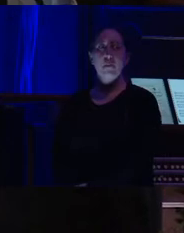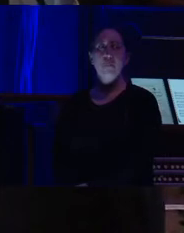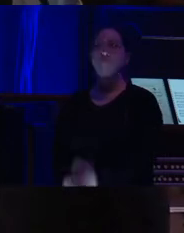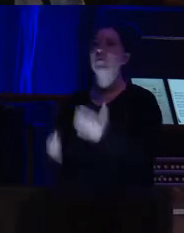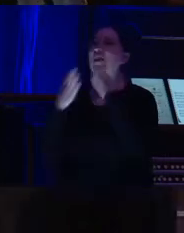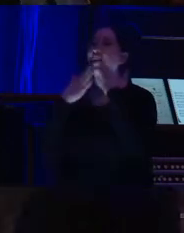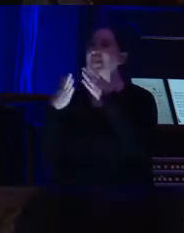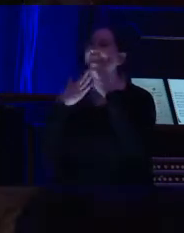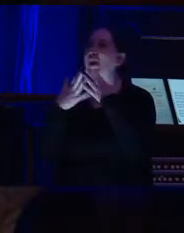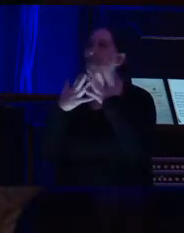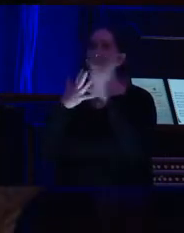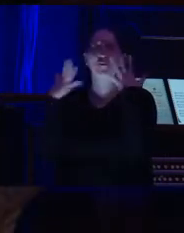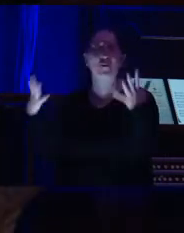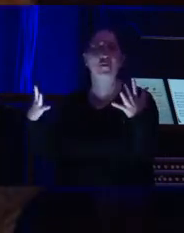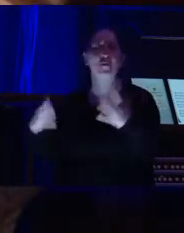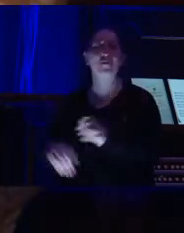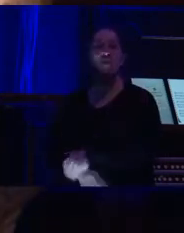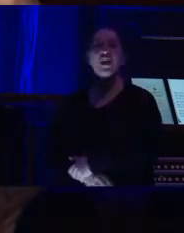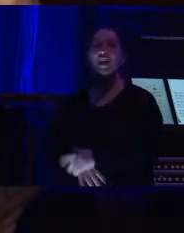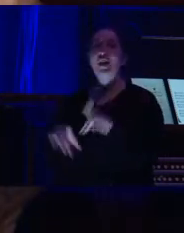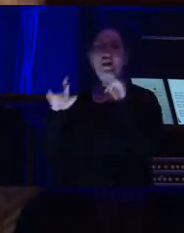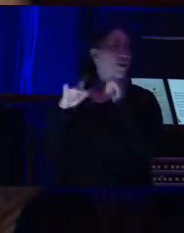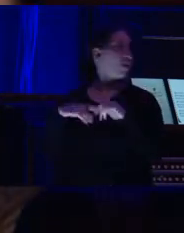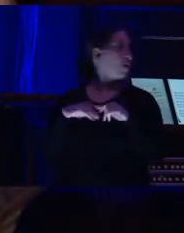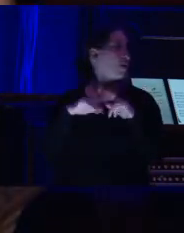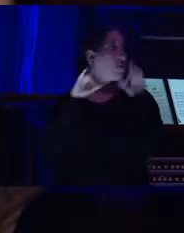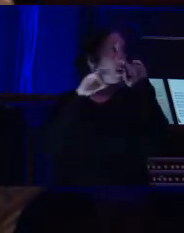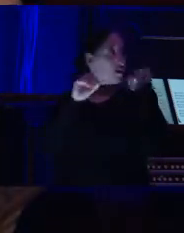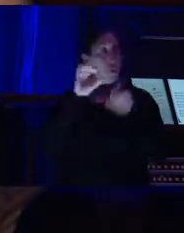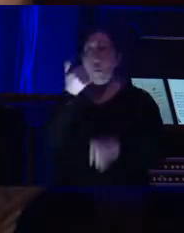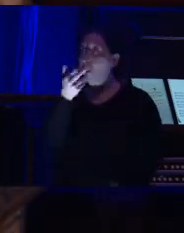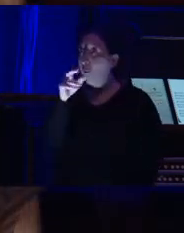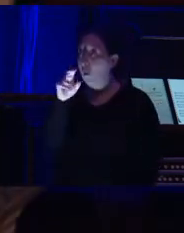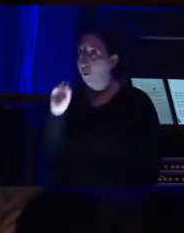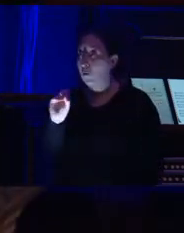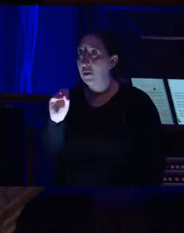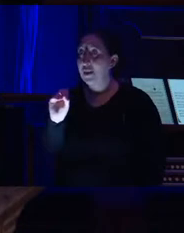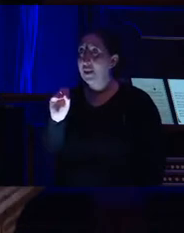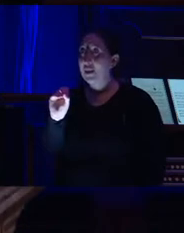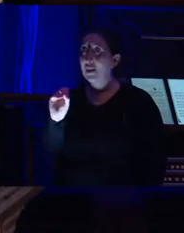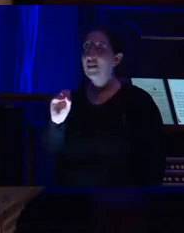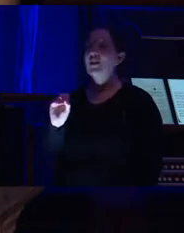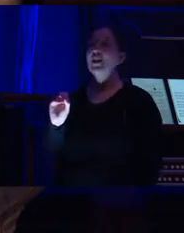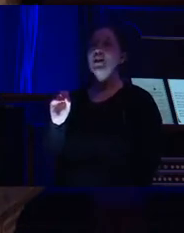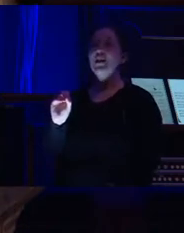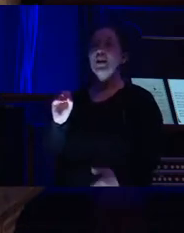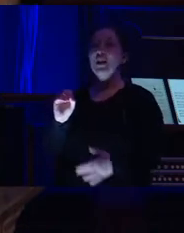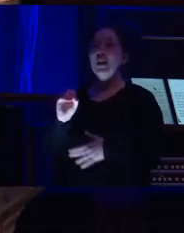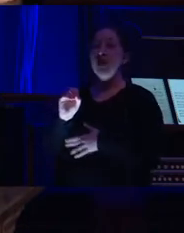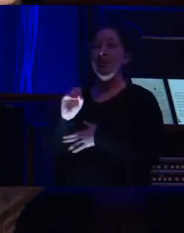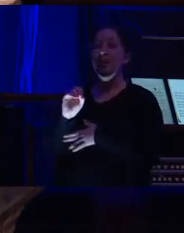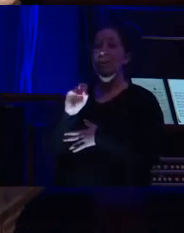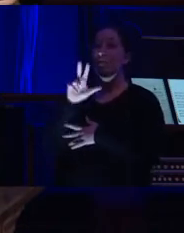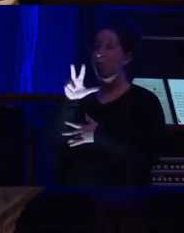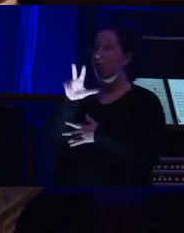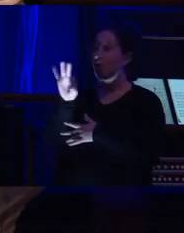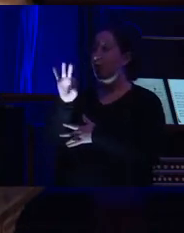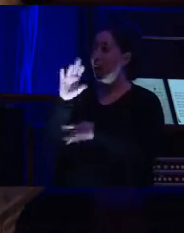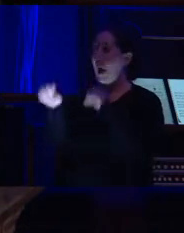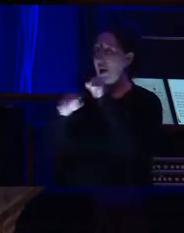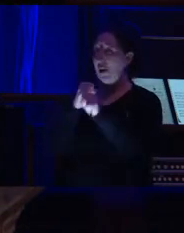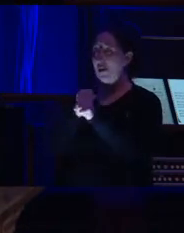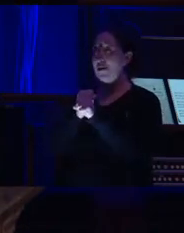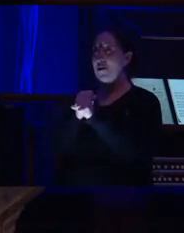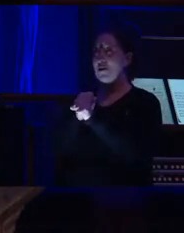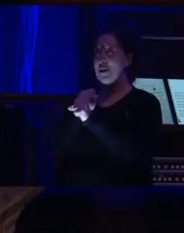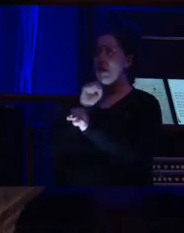Thank you very much. President Ono, it is just short of 39 years since I